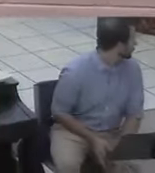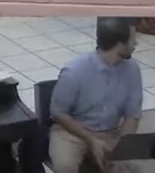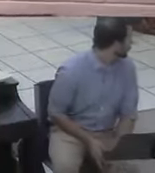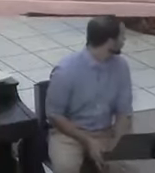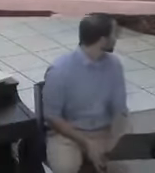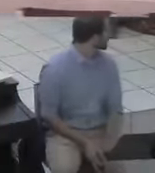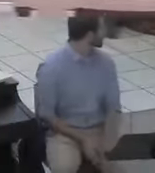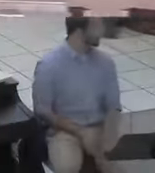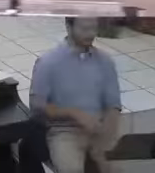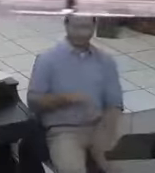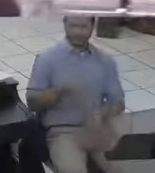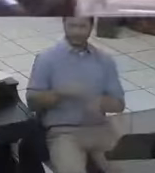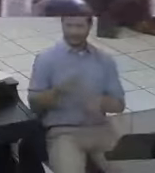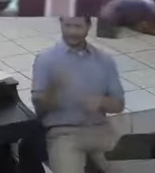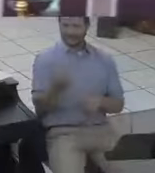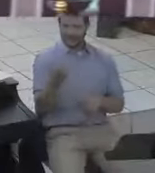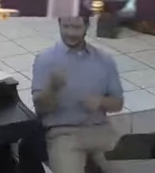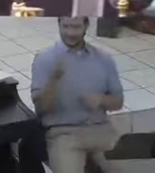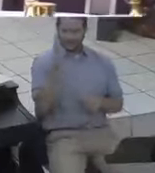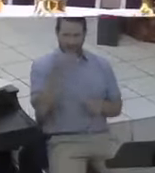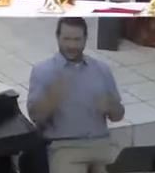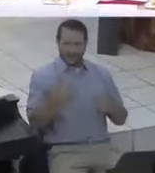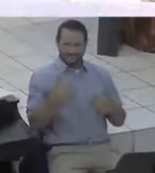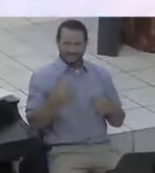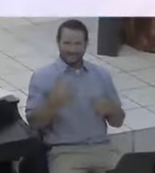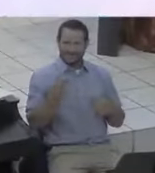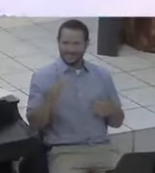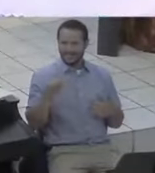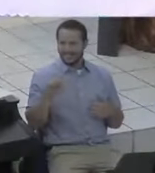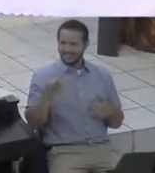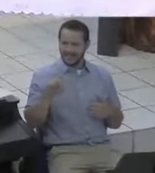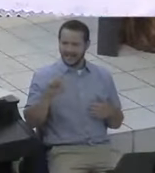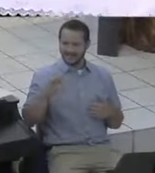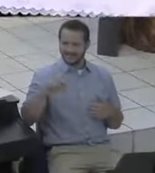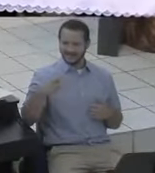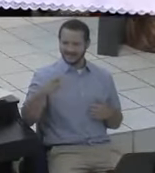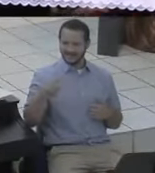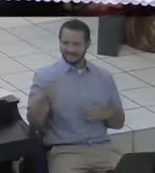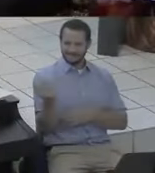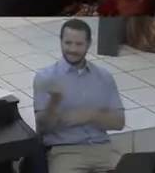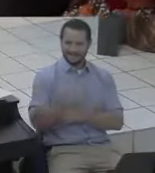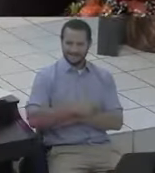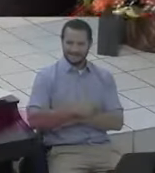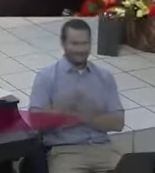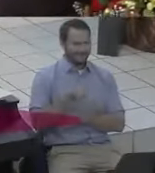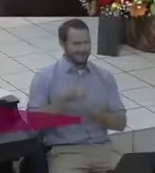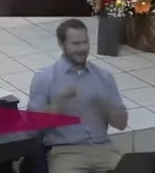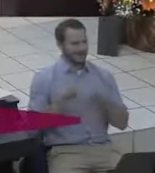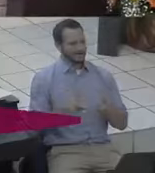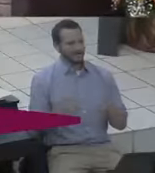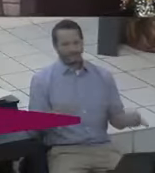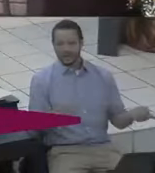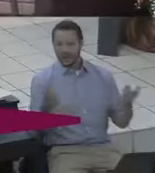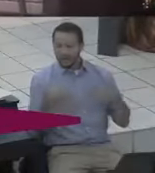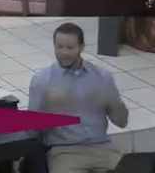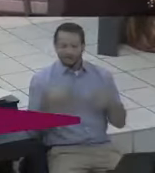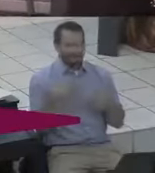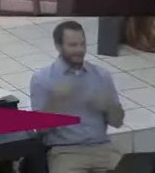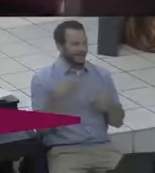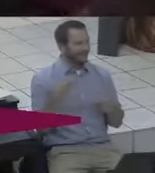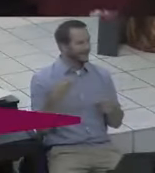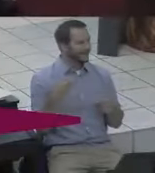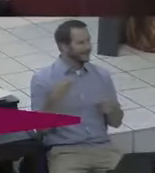On Saturday, next Saturday, we will have our landscaping day, and it's an opportunity to come out and